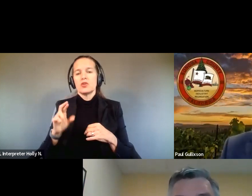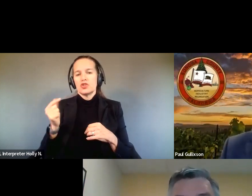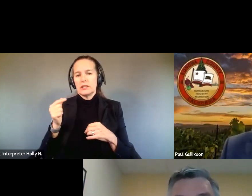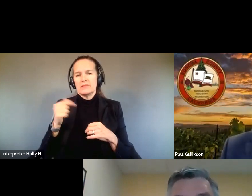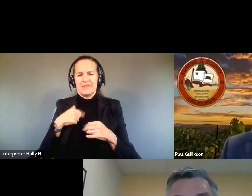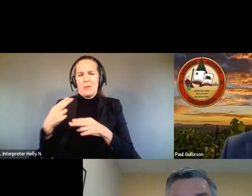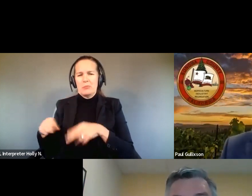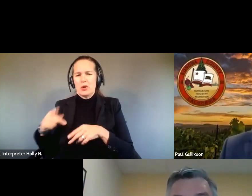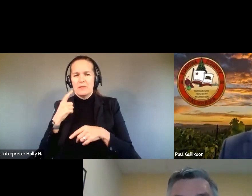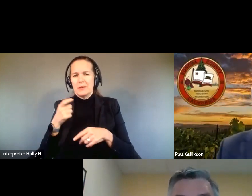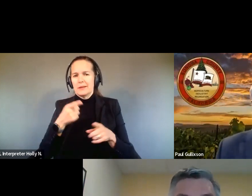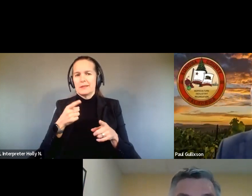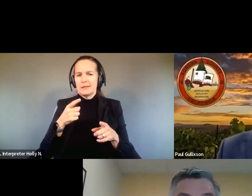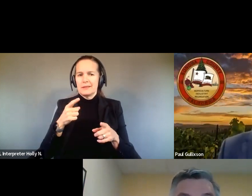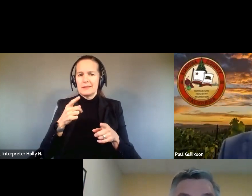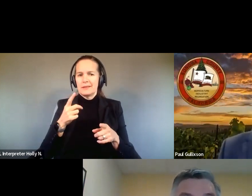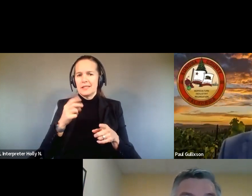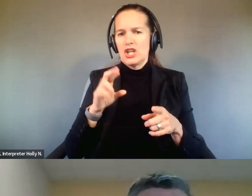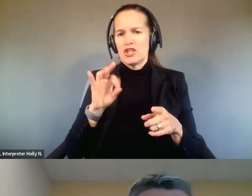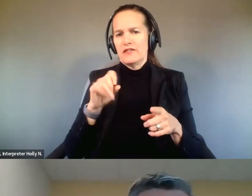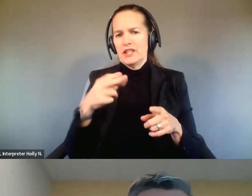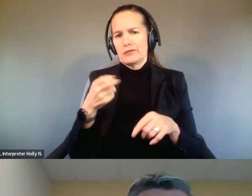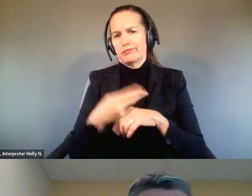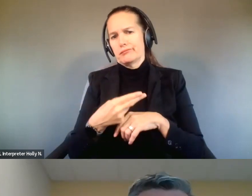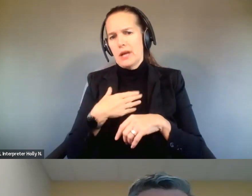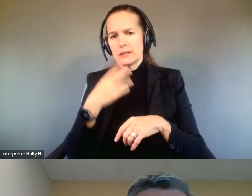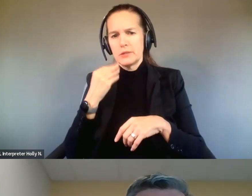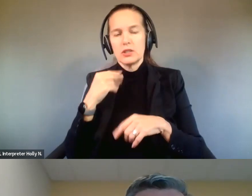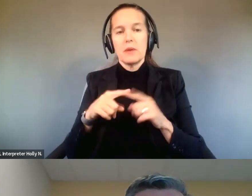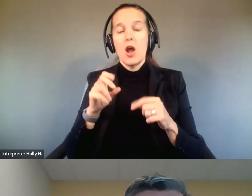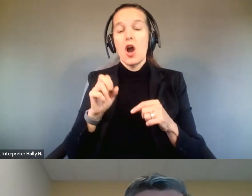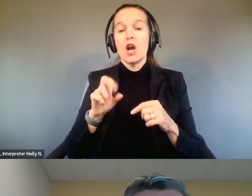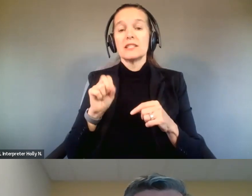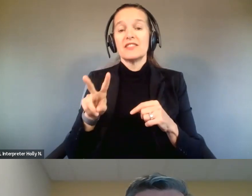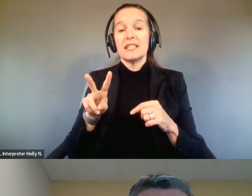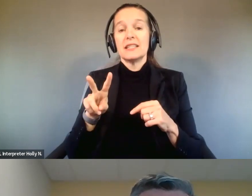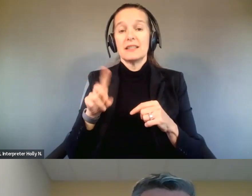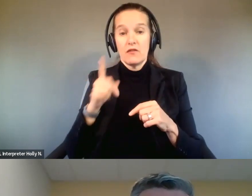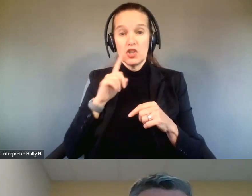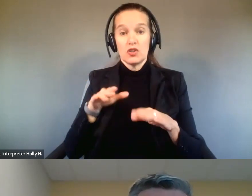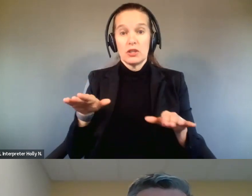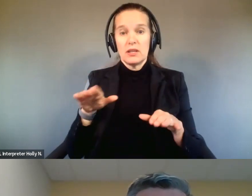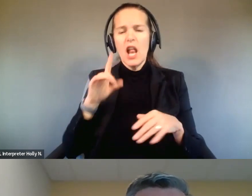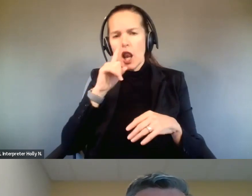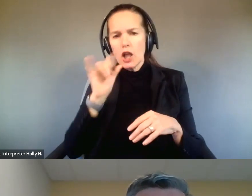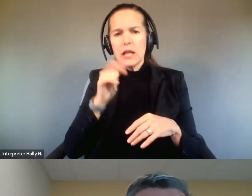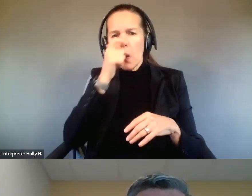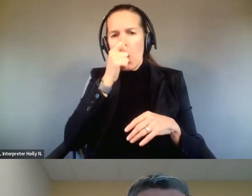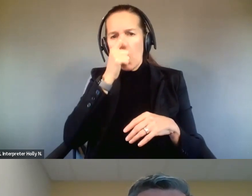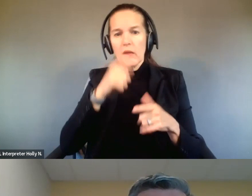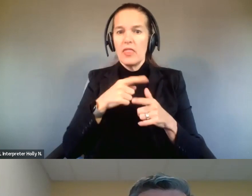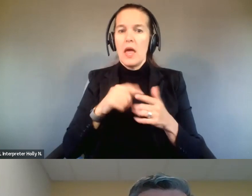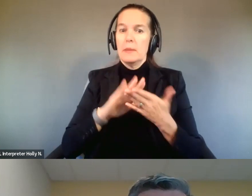Dr. Fish has good experience in the pediatric arena. But RSV in children is like a cold, but then it gets really bad. It gets